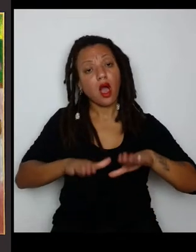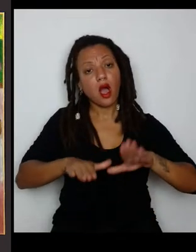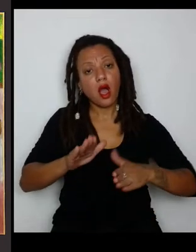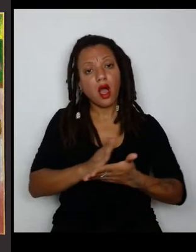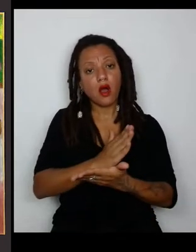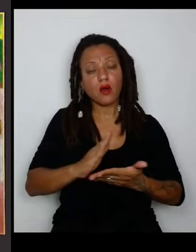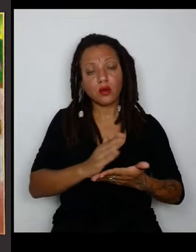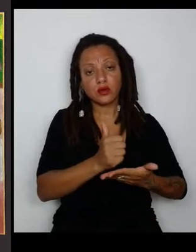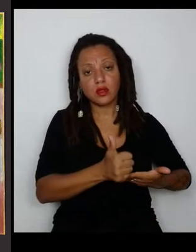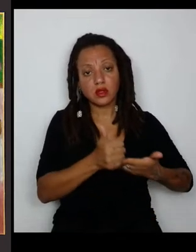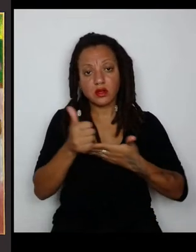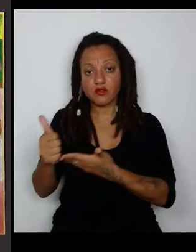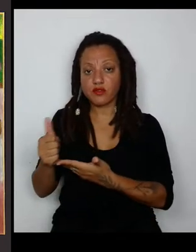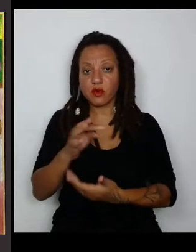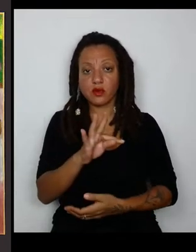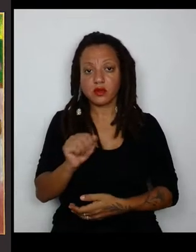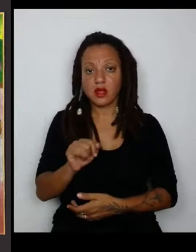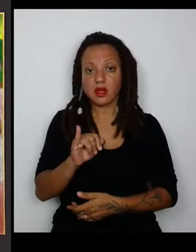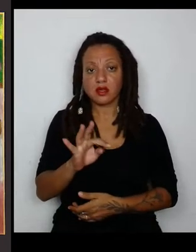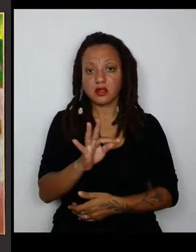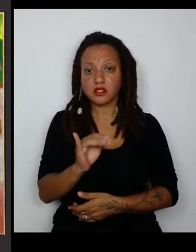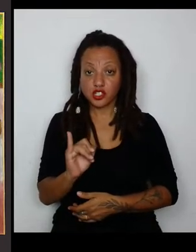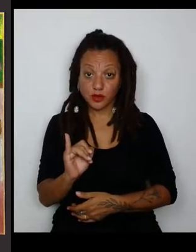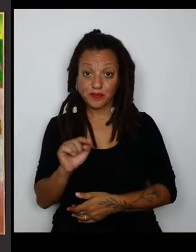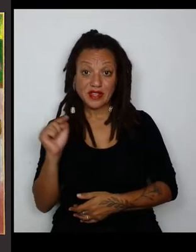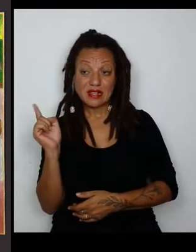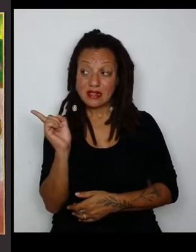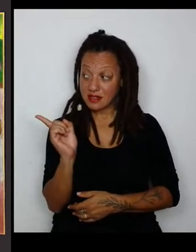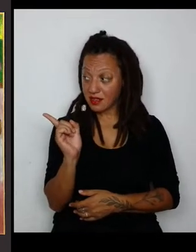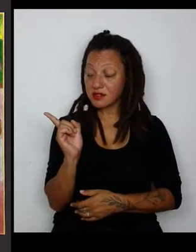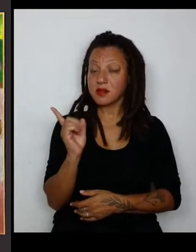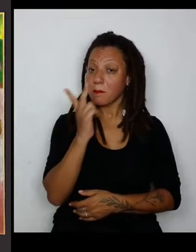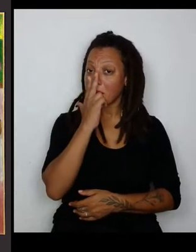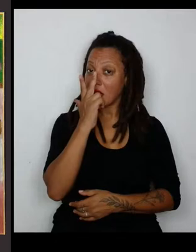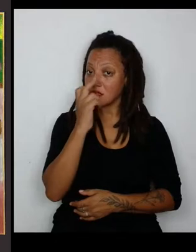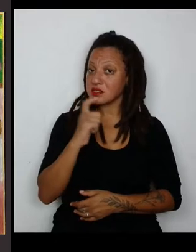print in utamara's series gifts of the eptide